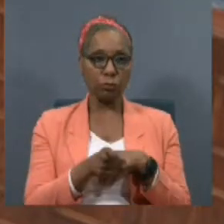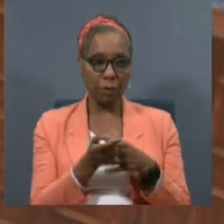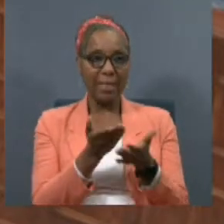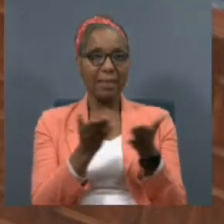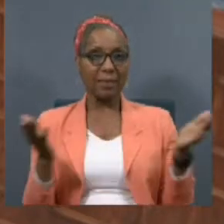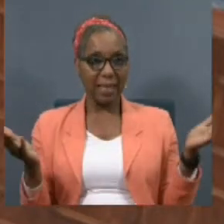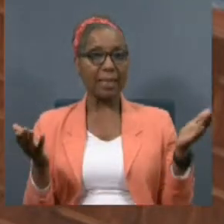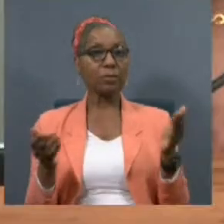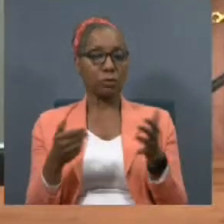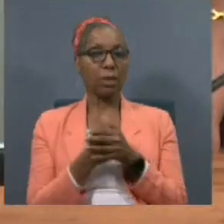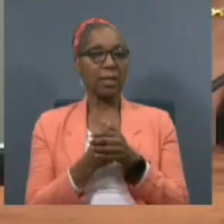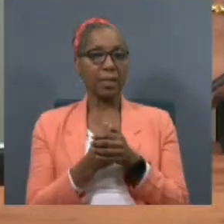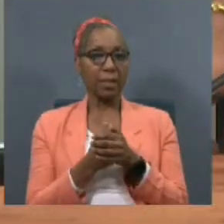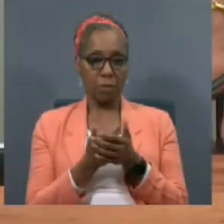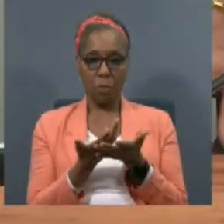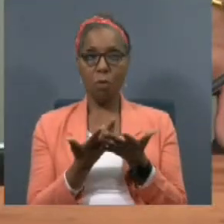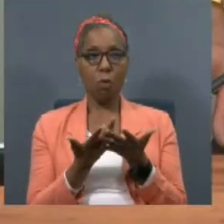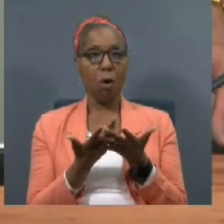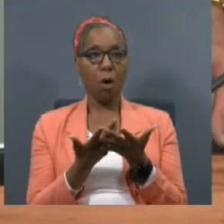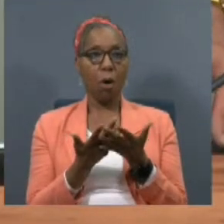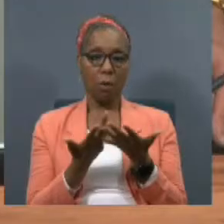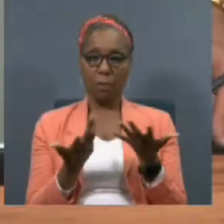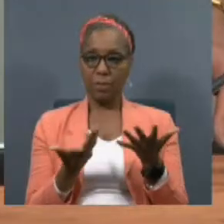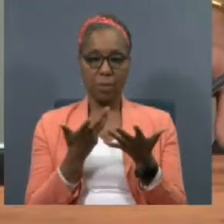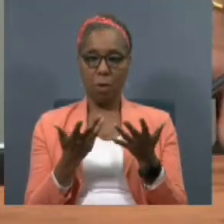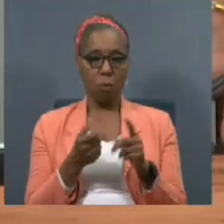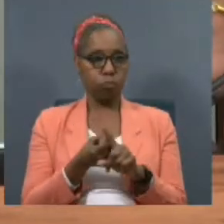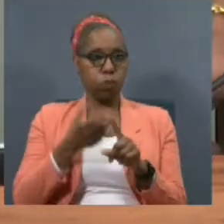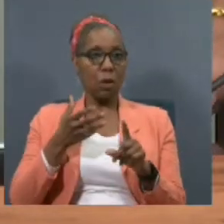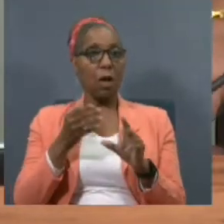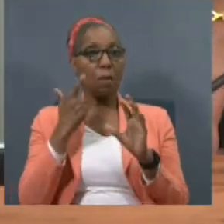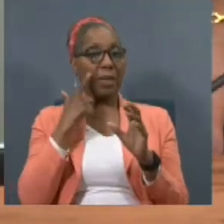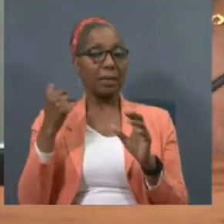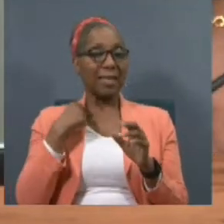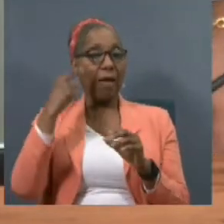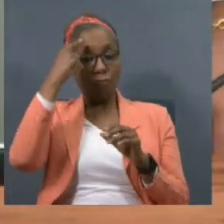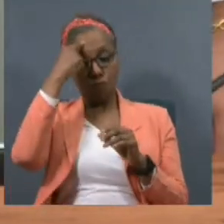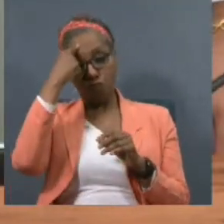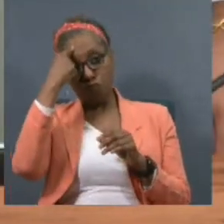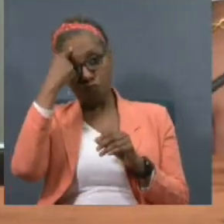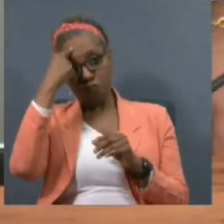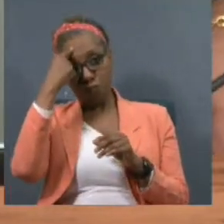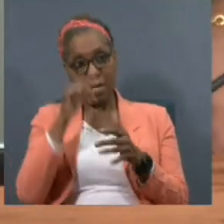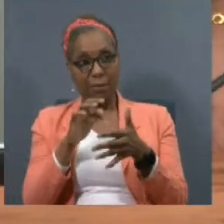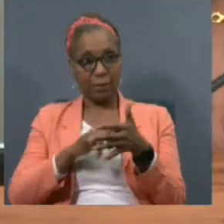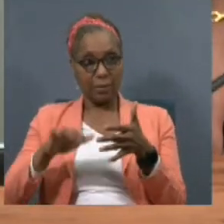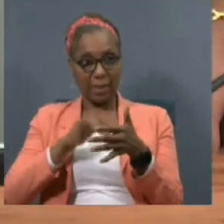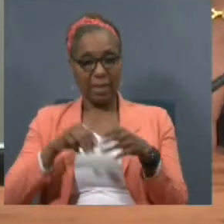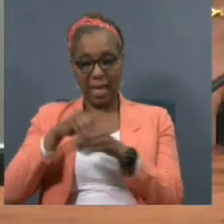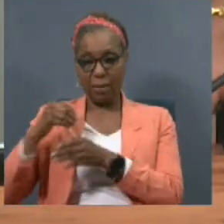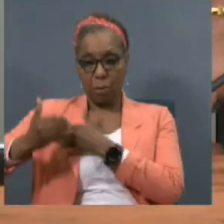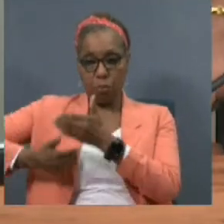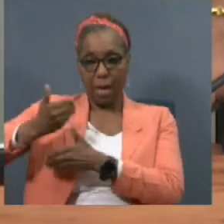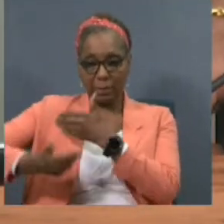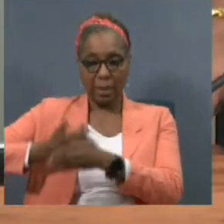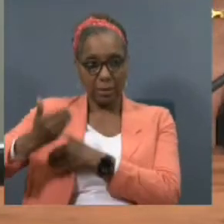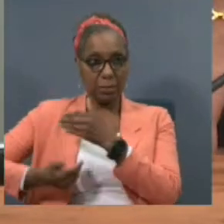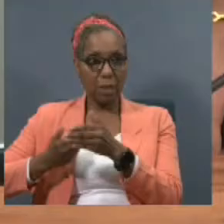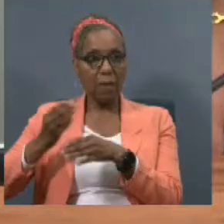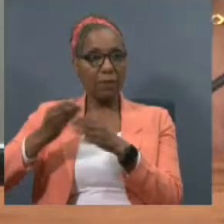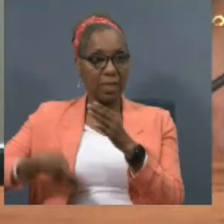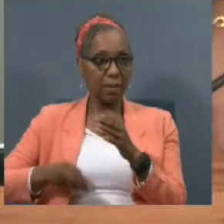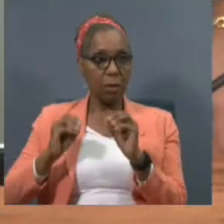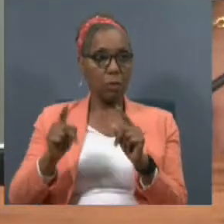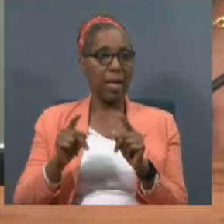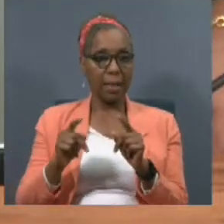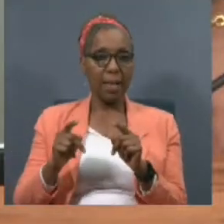are all laid out on the table, because I was kind of under the impression that the studies were in the process of actually getting done and